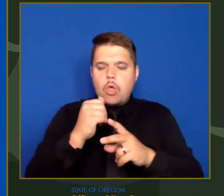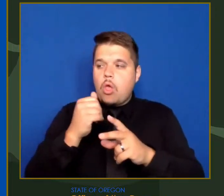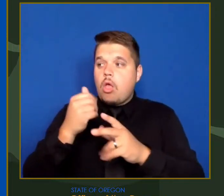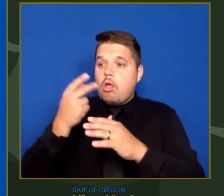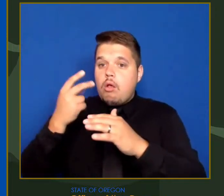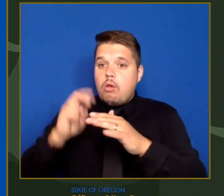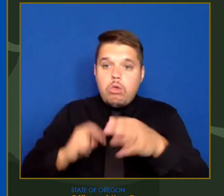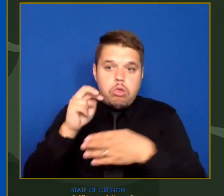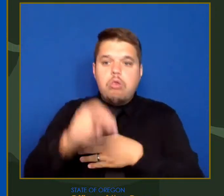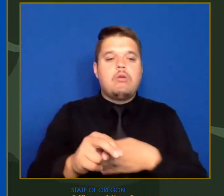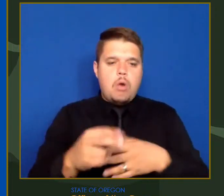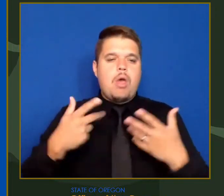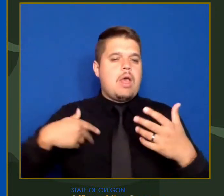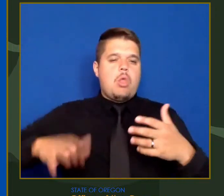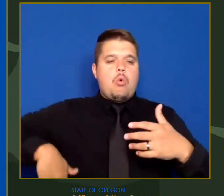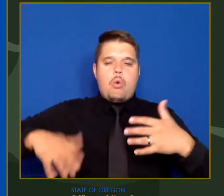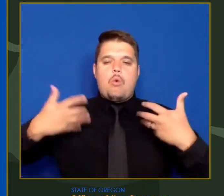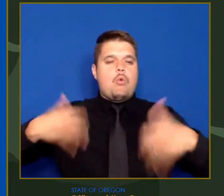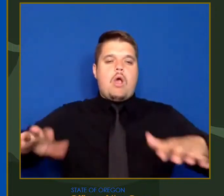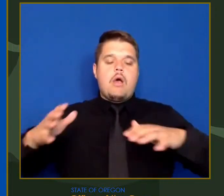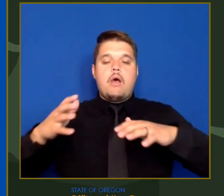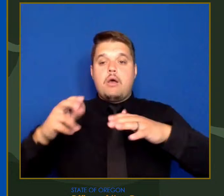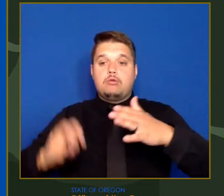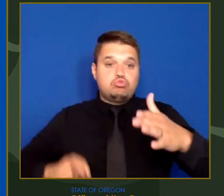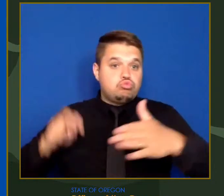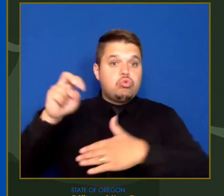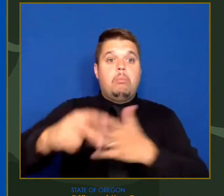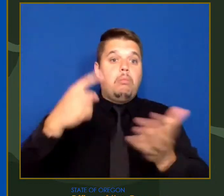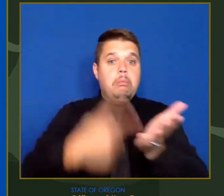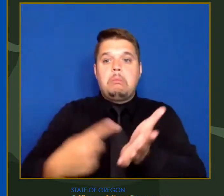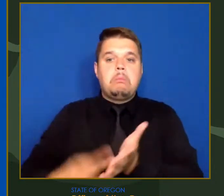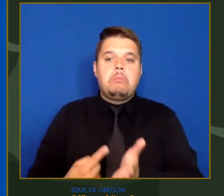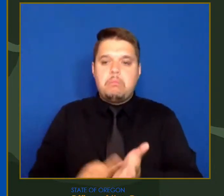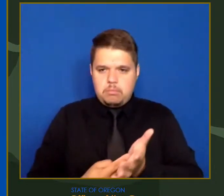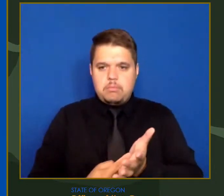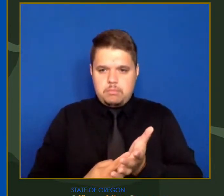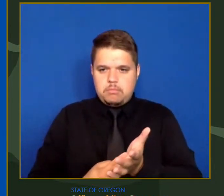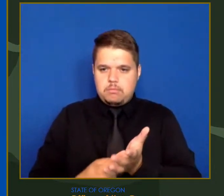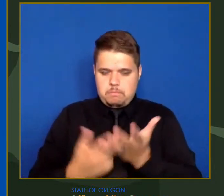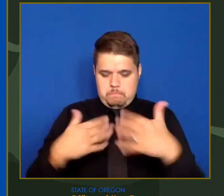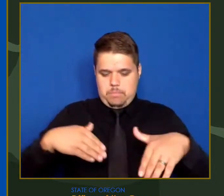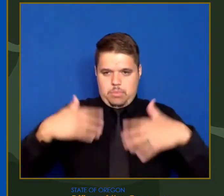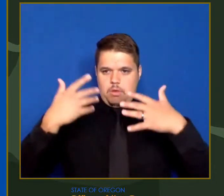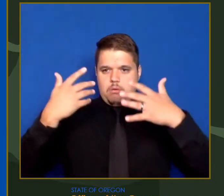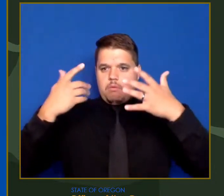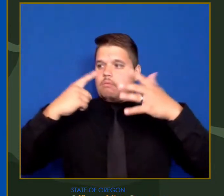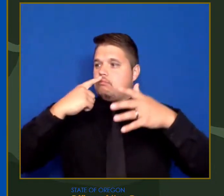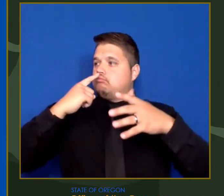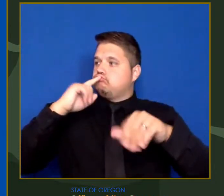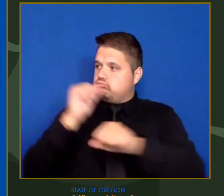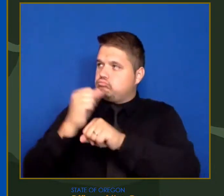discussion occurring anytime soon, and certainly not before there are vaccines available for younger kids and before they're fully approved.